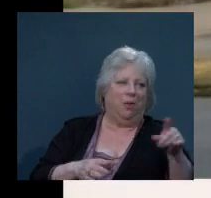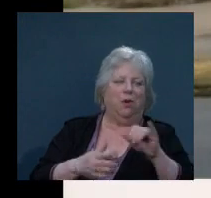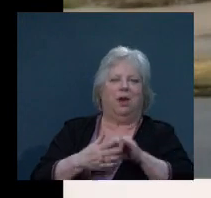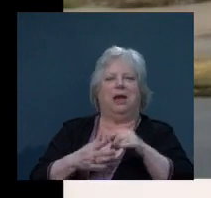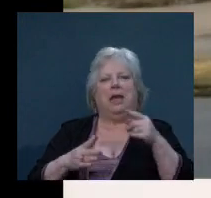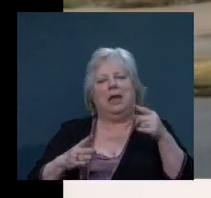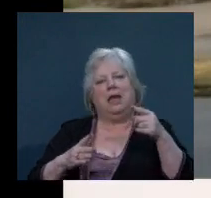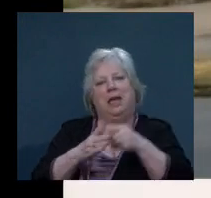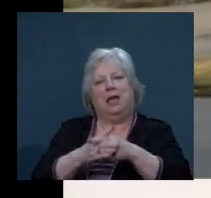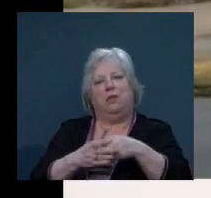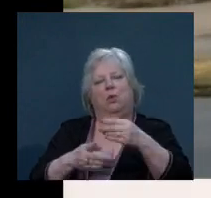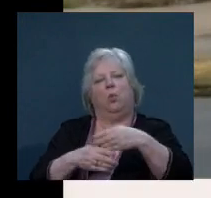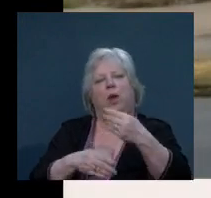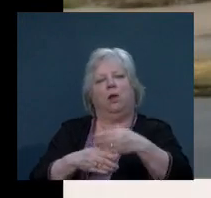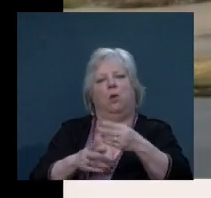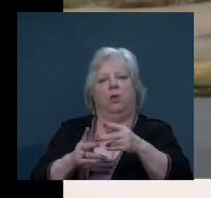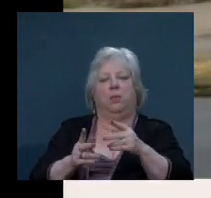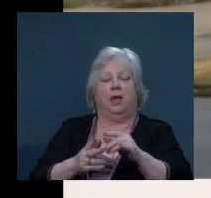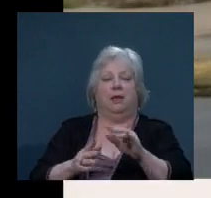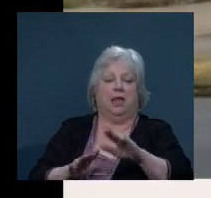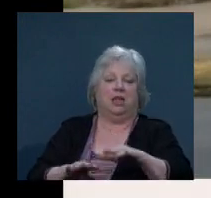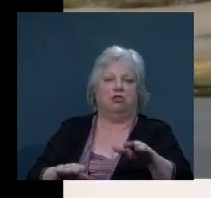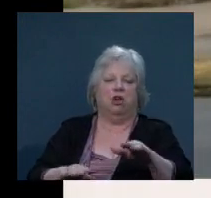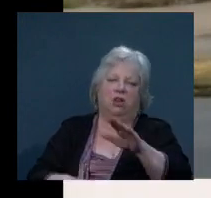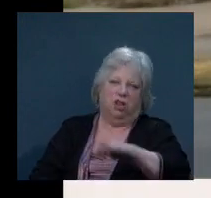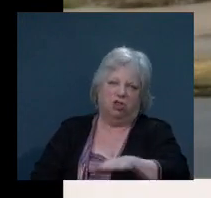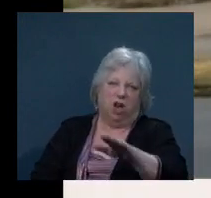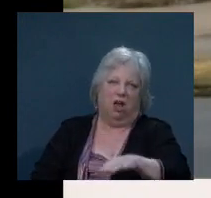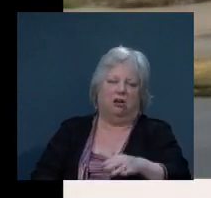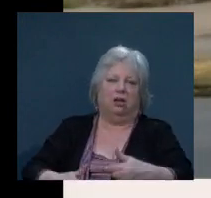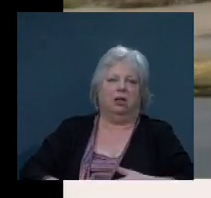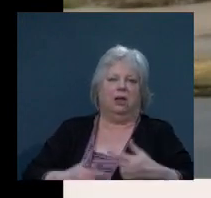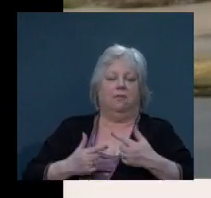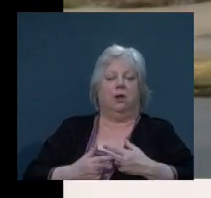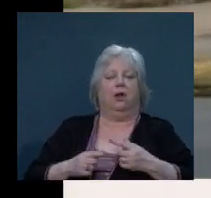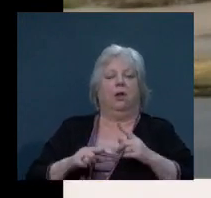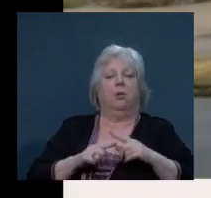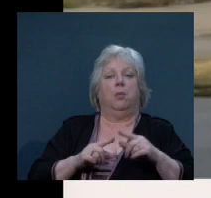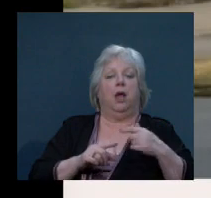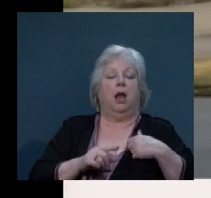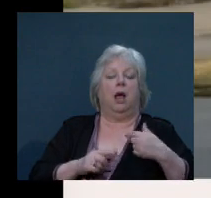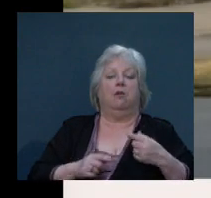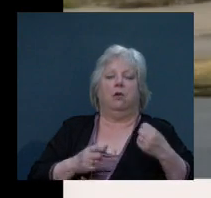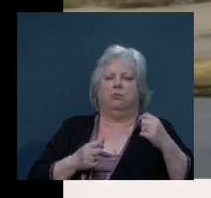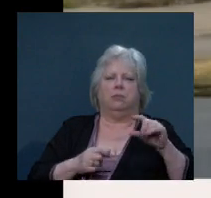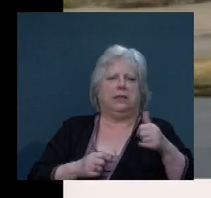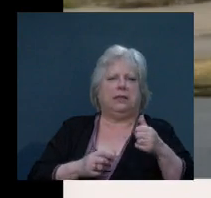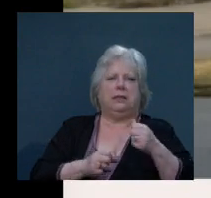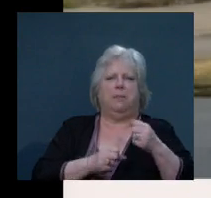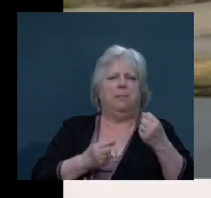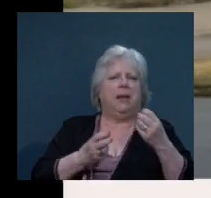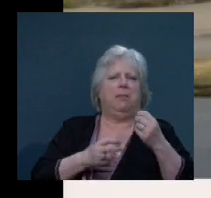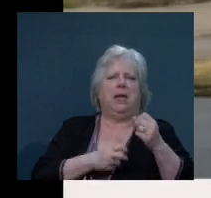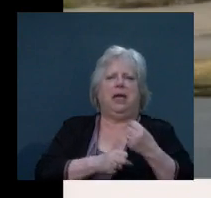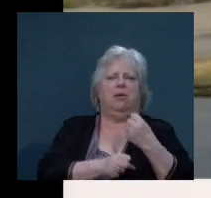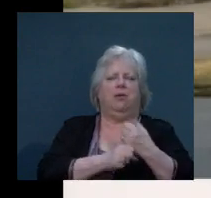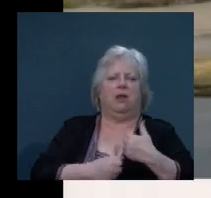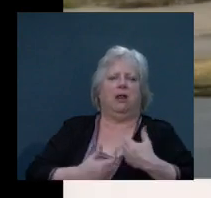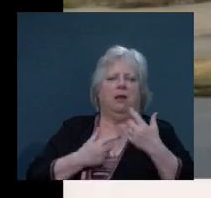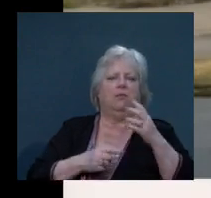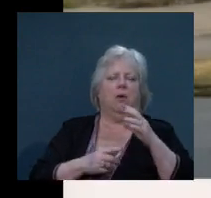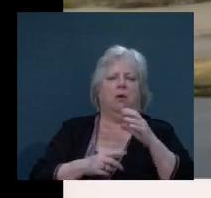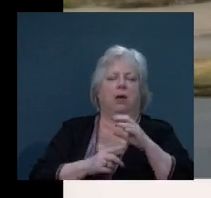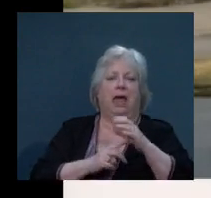lived. But I used to live on Capitol for decades before I moved into my house, and I was a nice tenant.